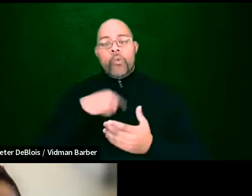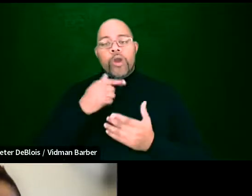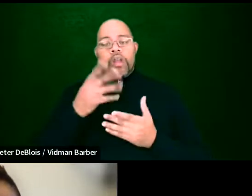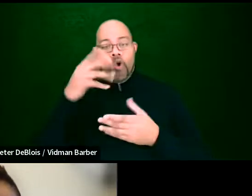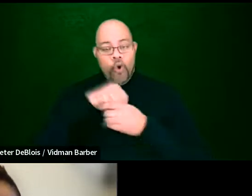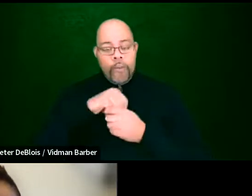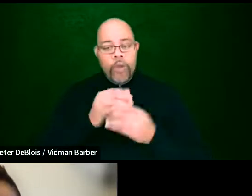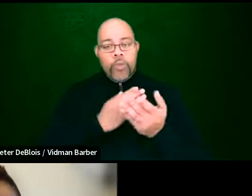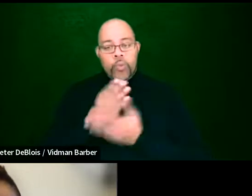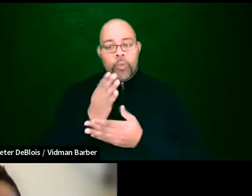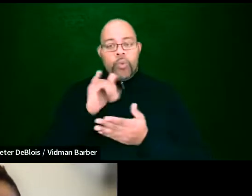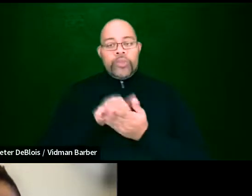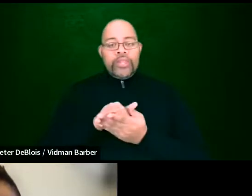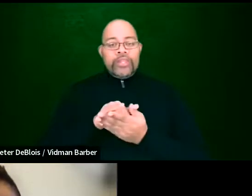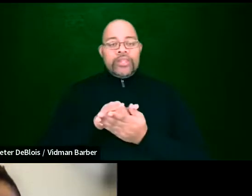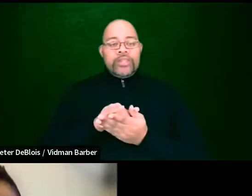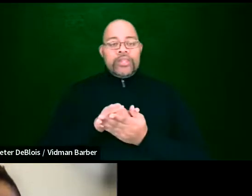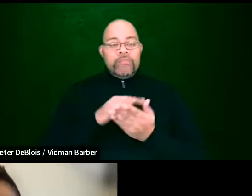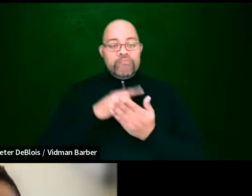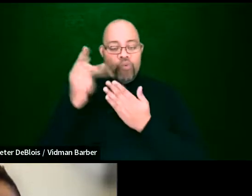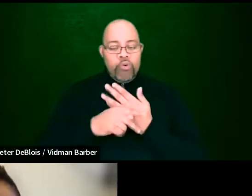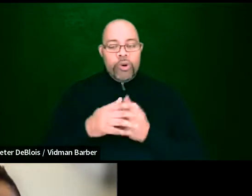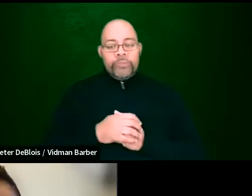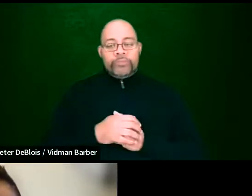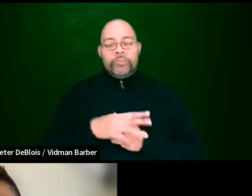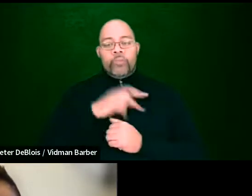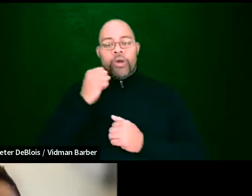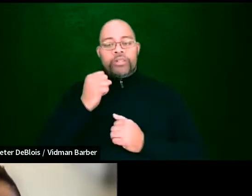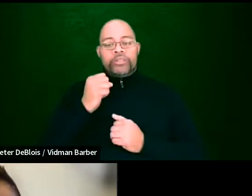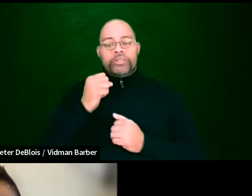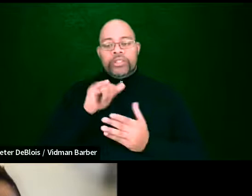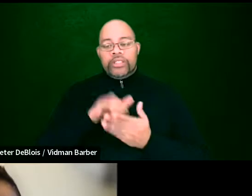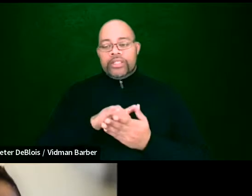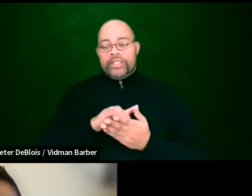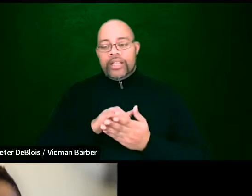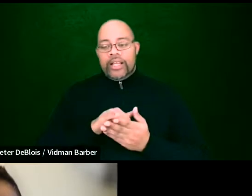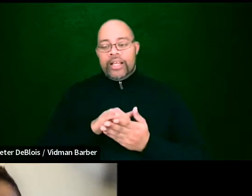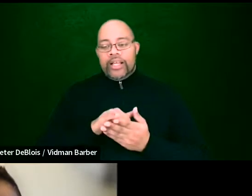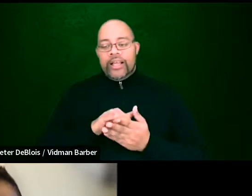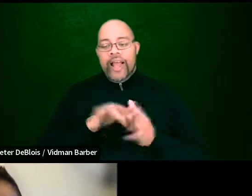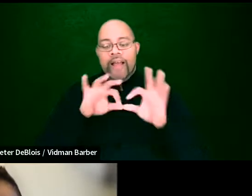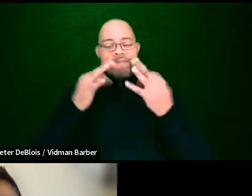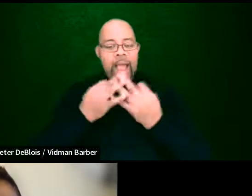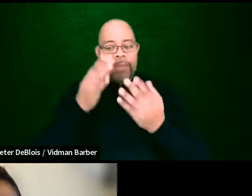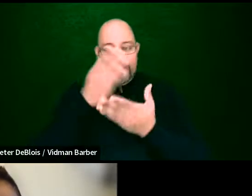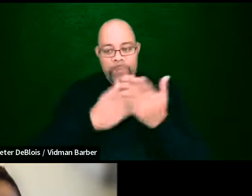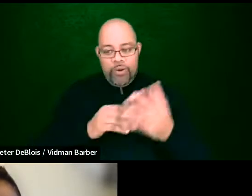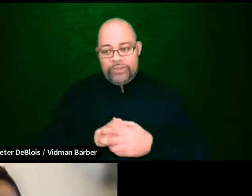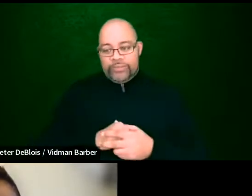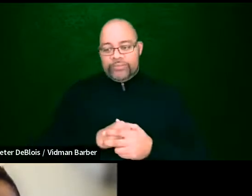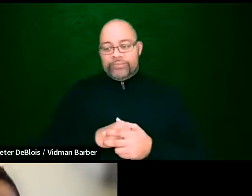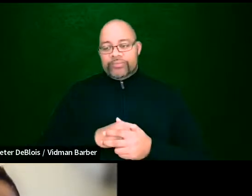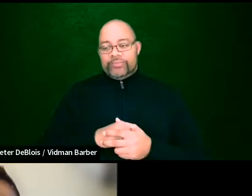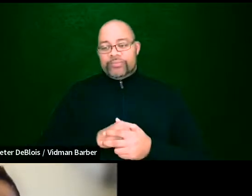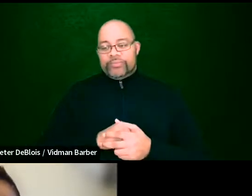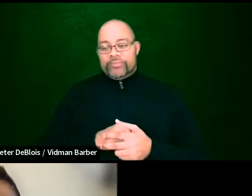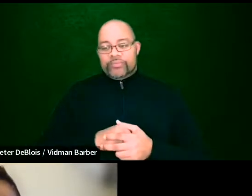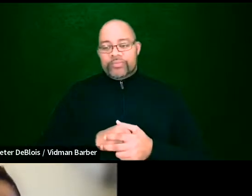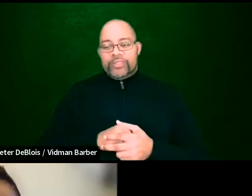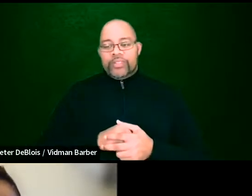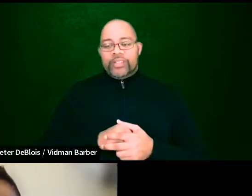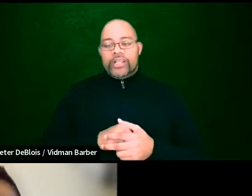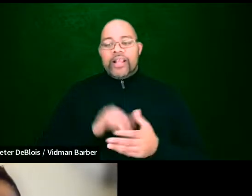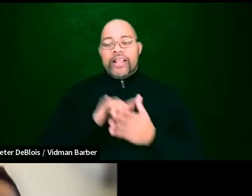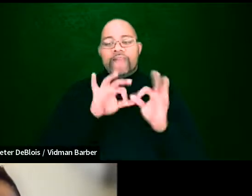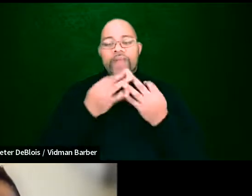incorporated through that program was this family piece, and so that